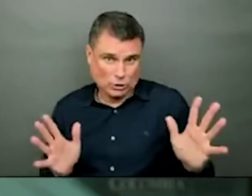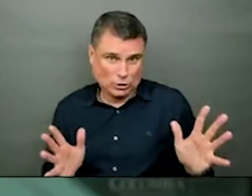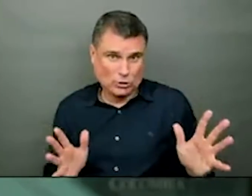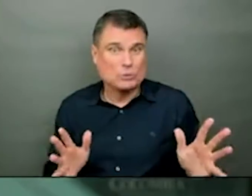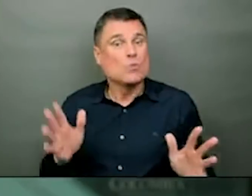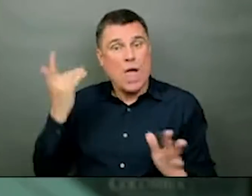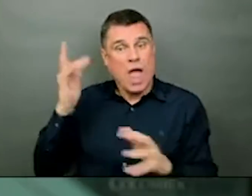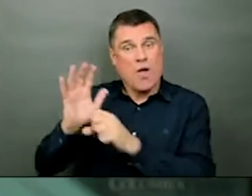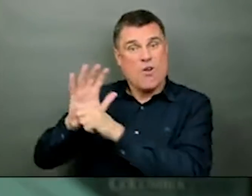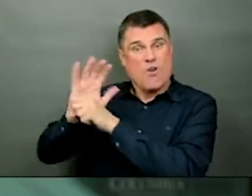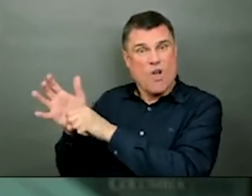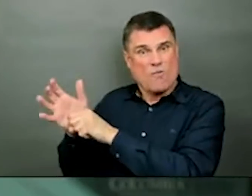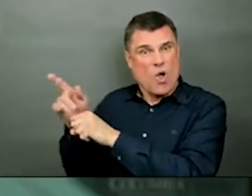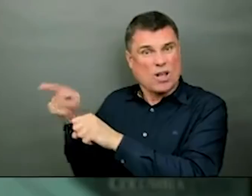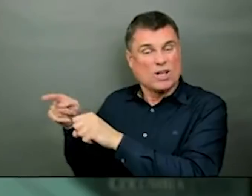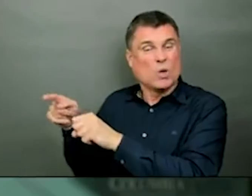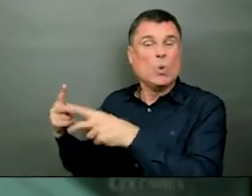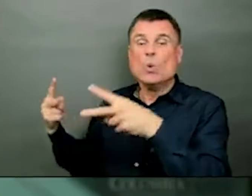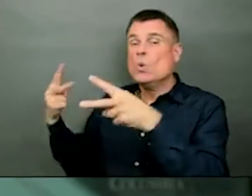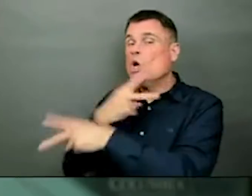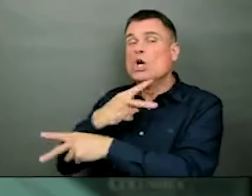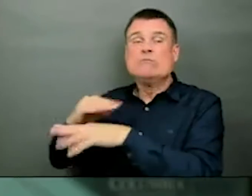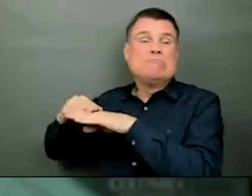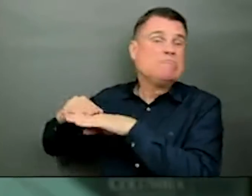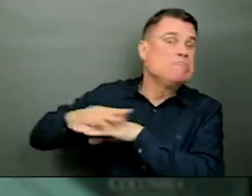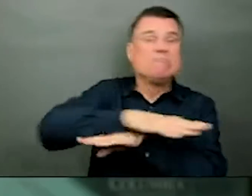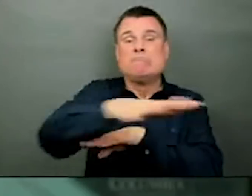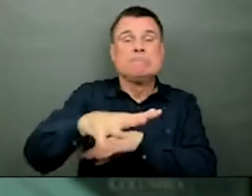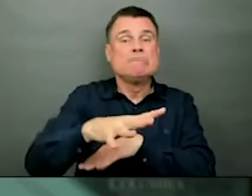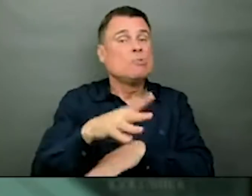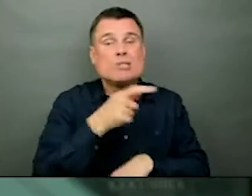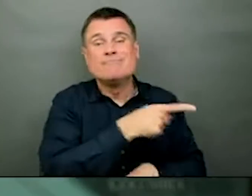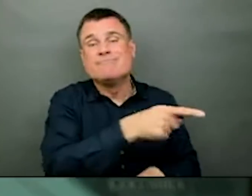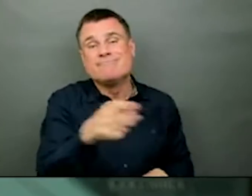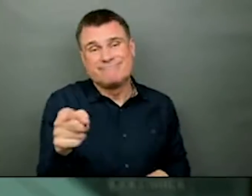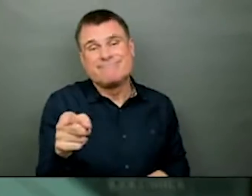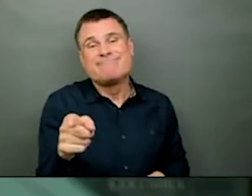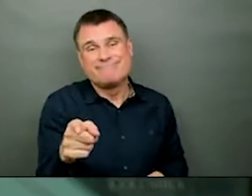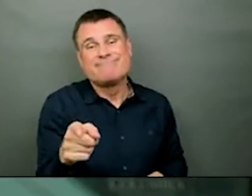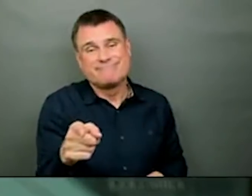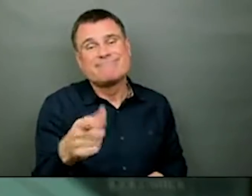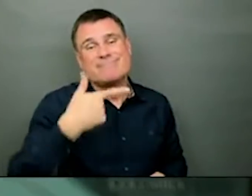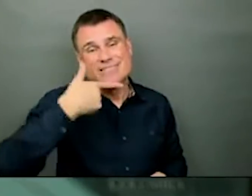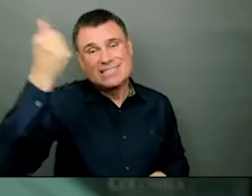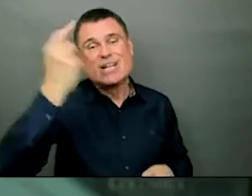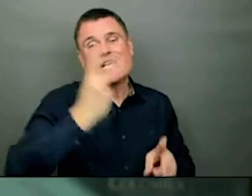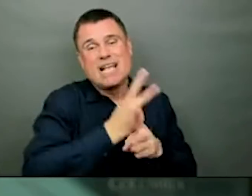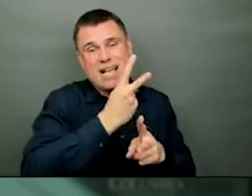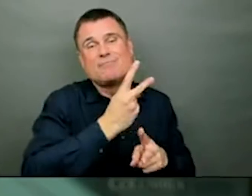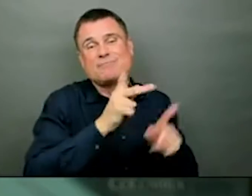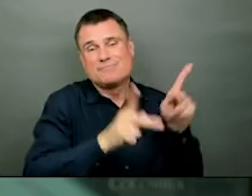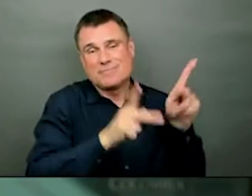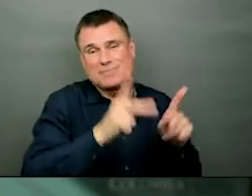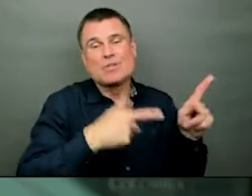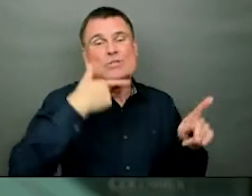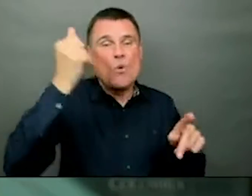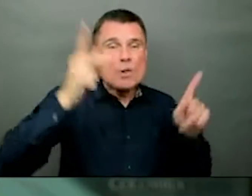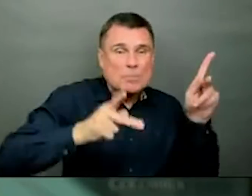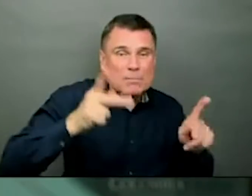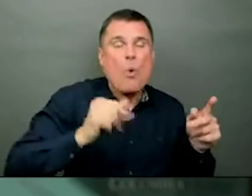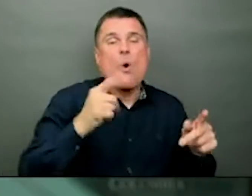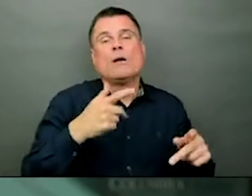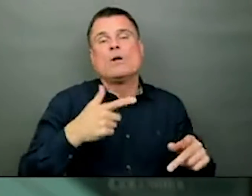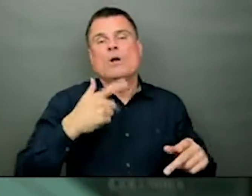just the unbelievable weight of tragedy of people who've lost their lives, but also the quality of life in long-term